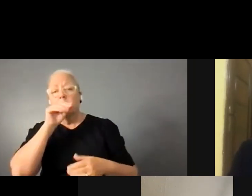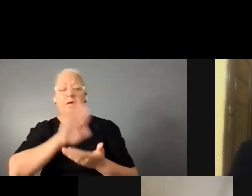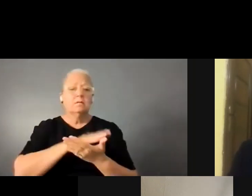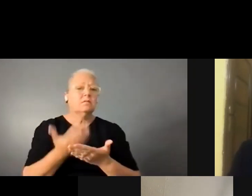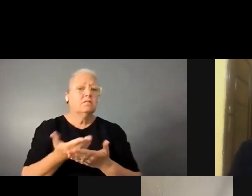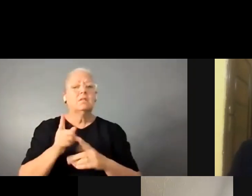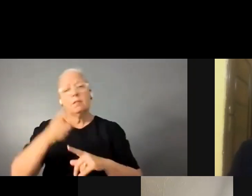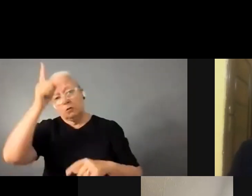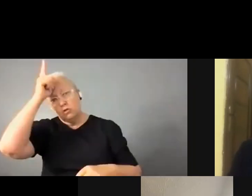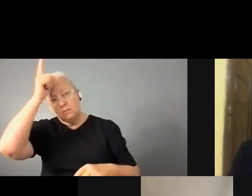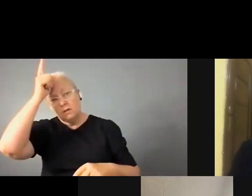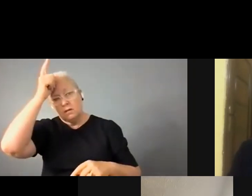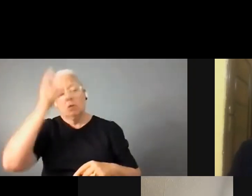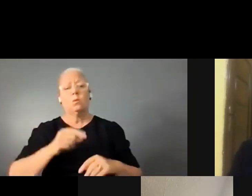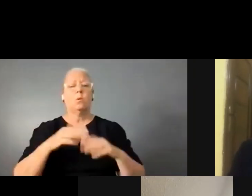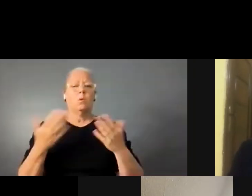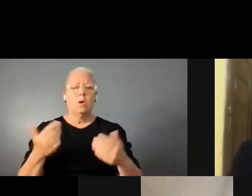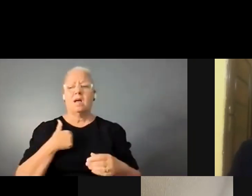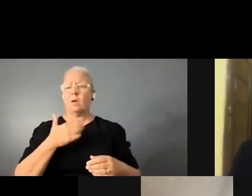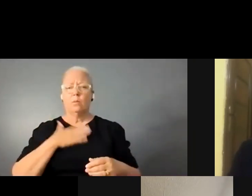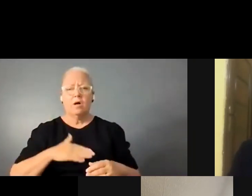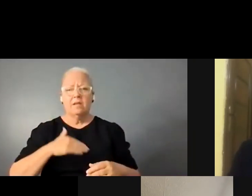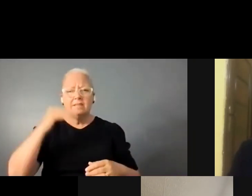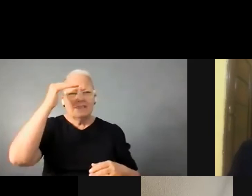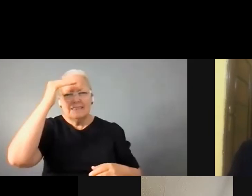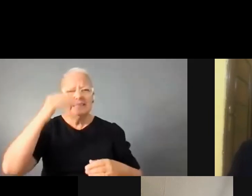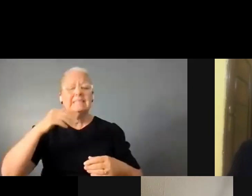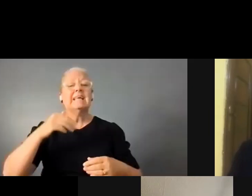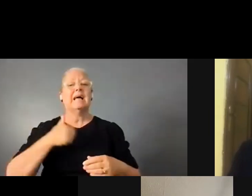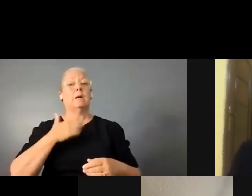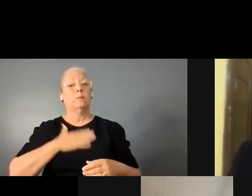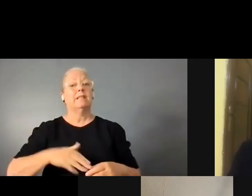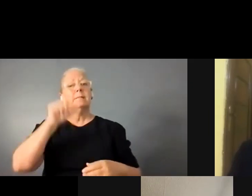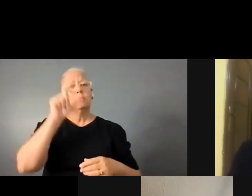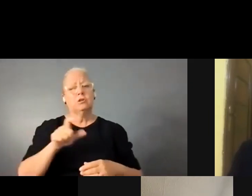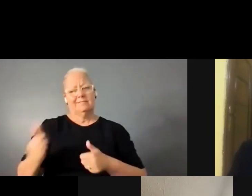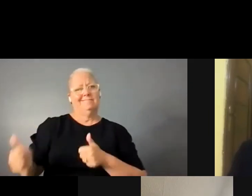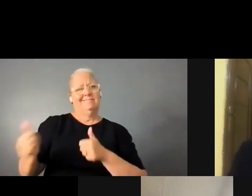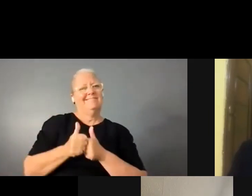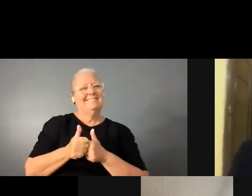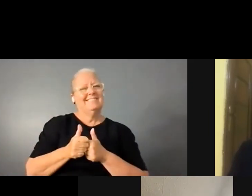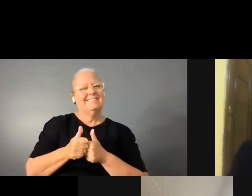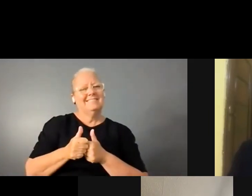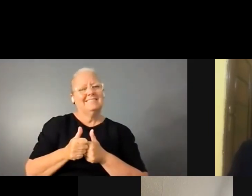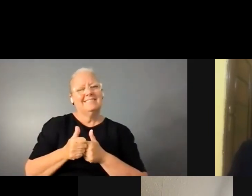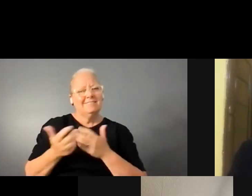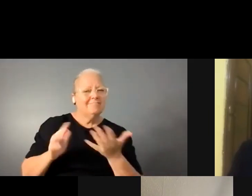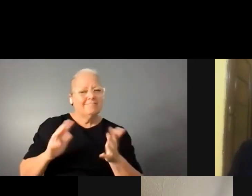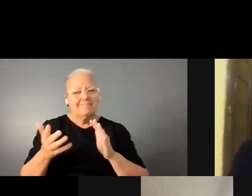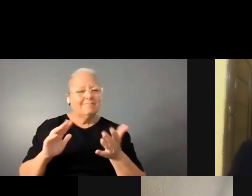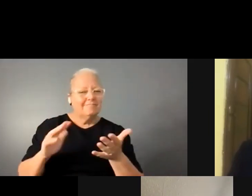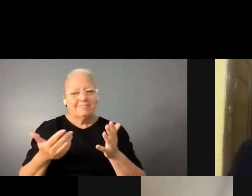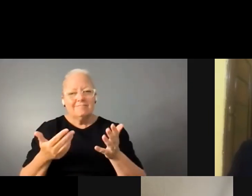if I want to look for an address, I wouldn't be able to see it. I need someone to assist me. And for people with